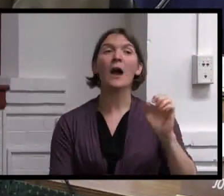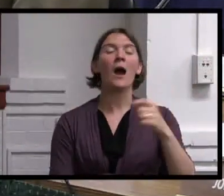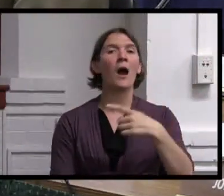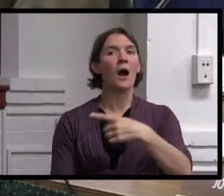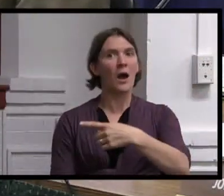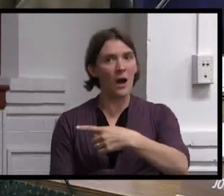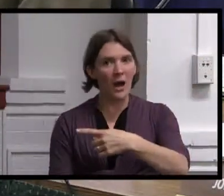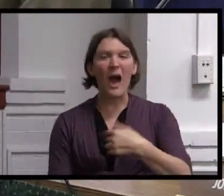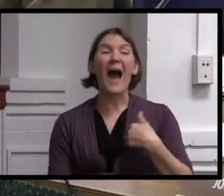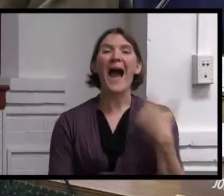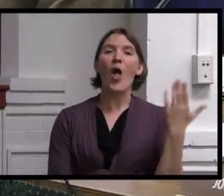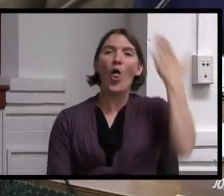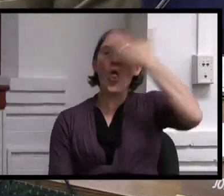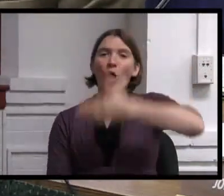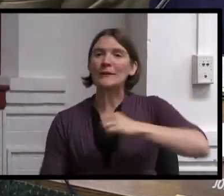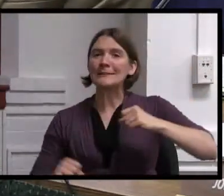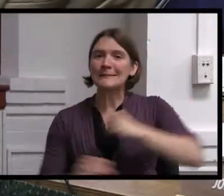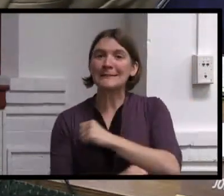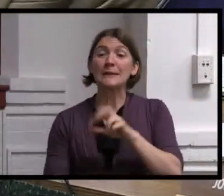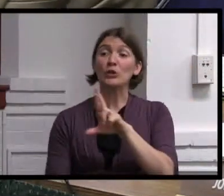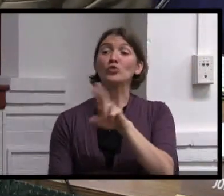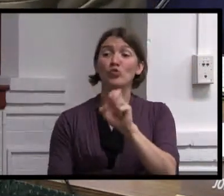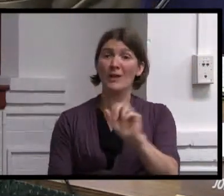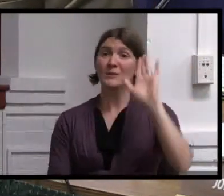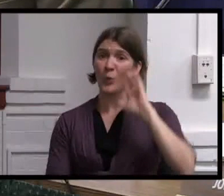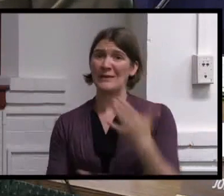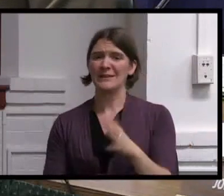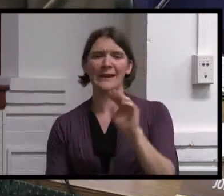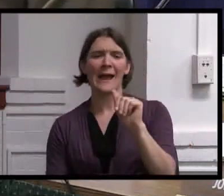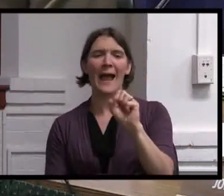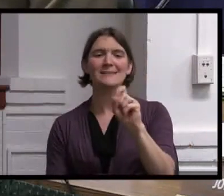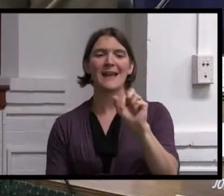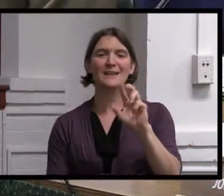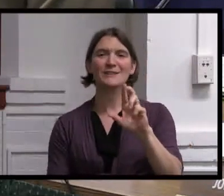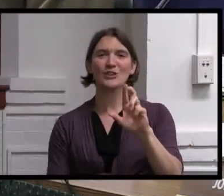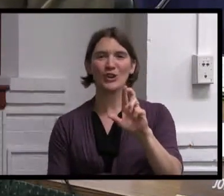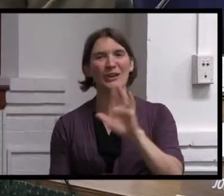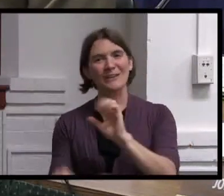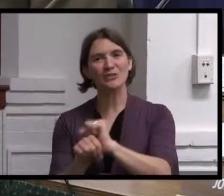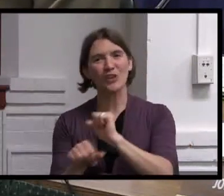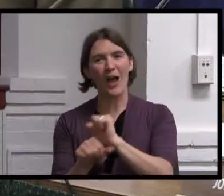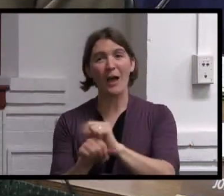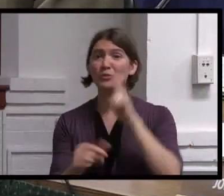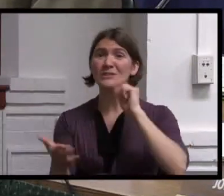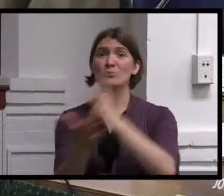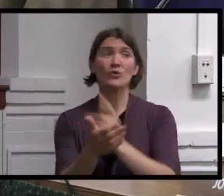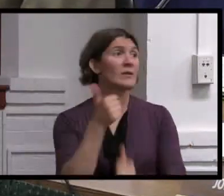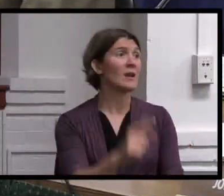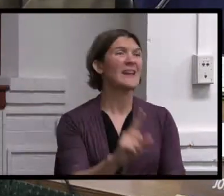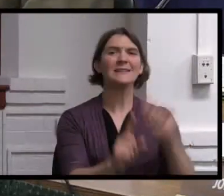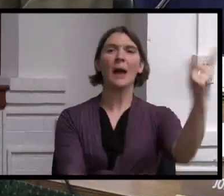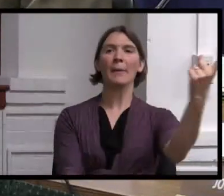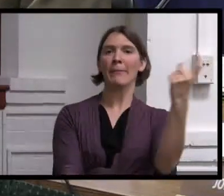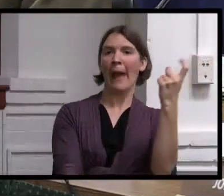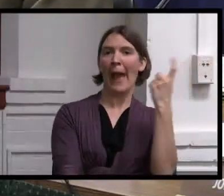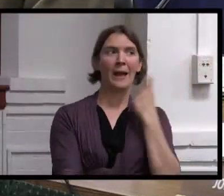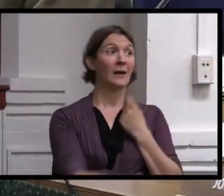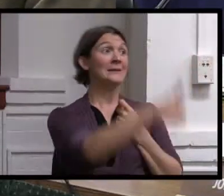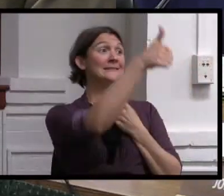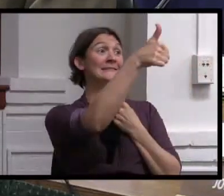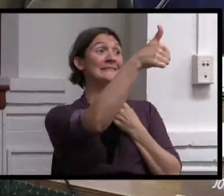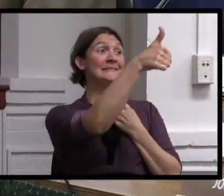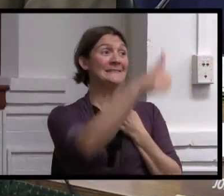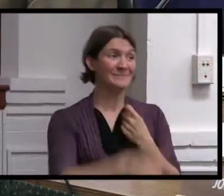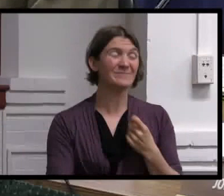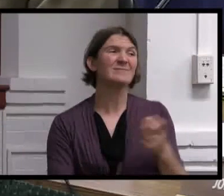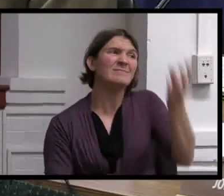that discussion. I knew John was here. Russell was here. I believe he's just left because his item has just been approved. And there he is now.